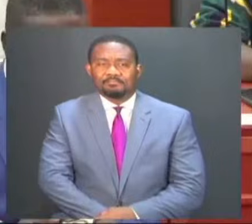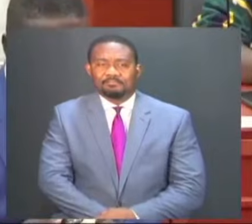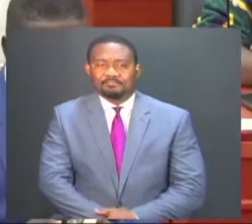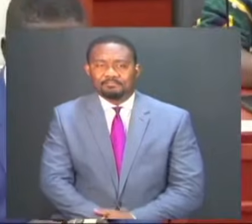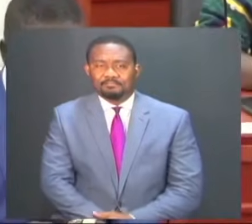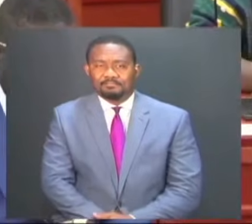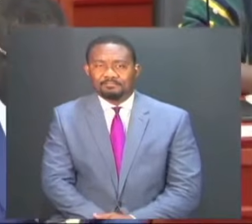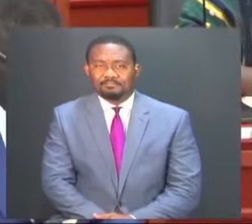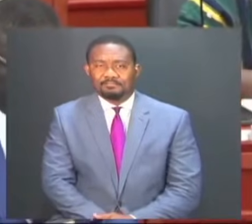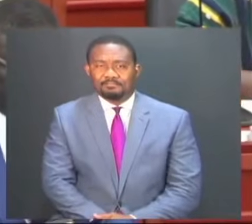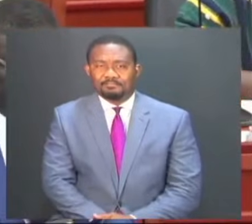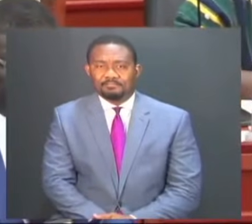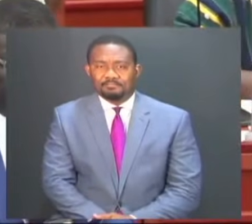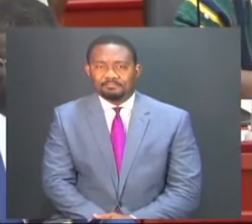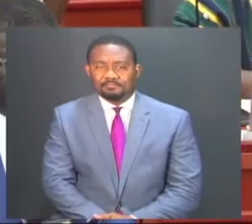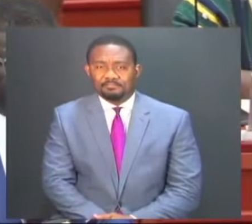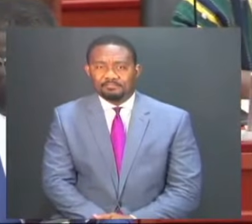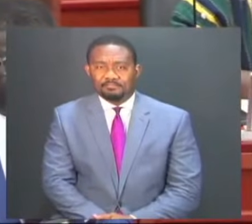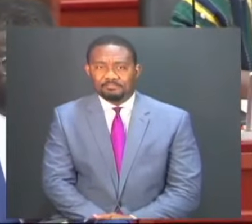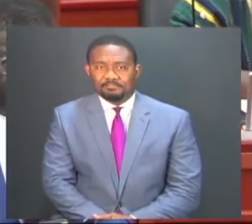Yes, Honorable Habib.